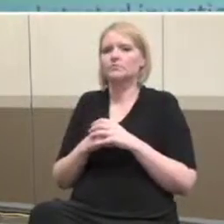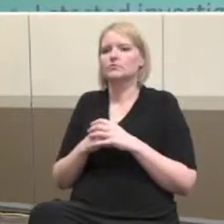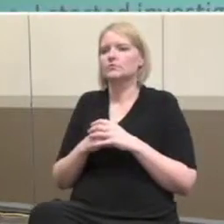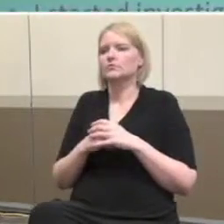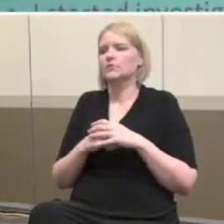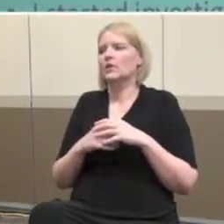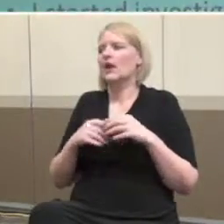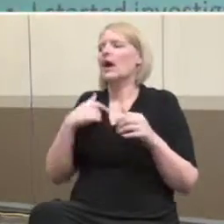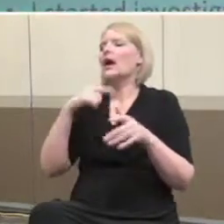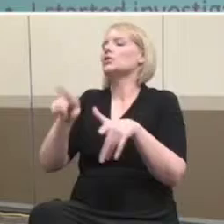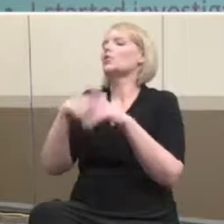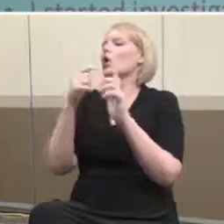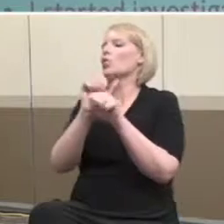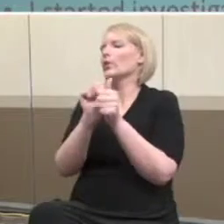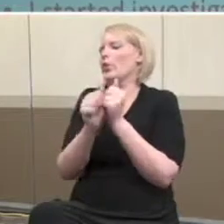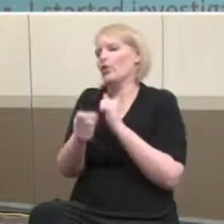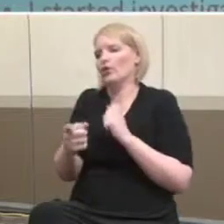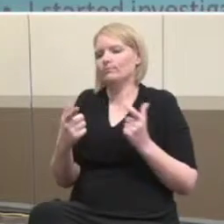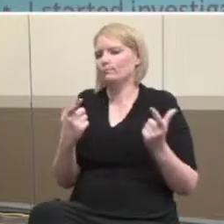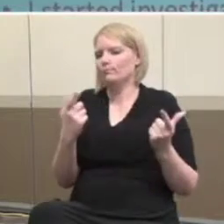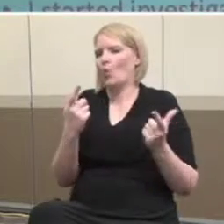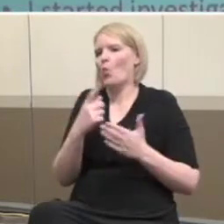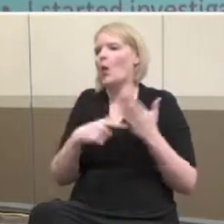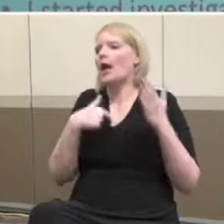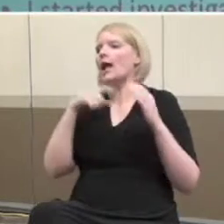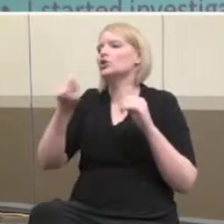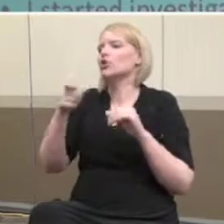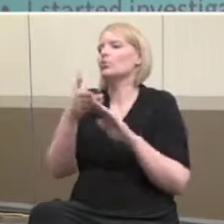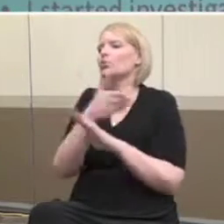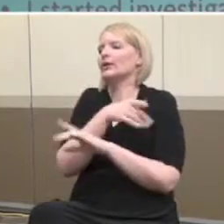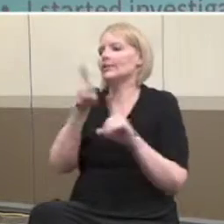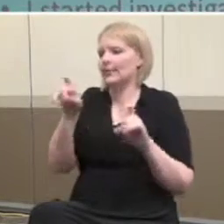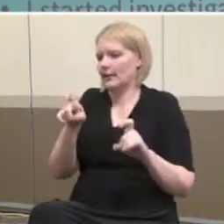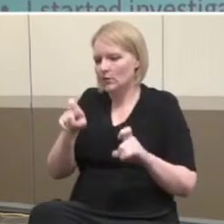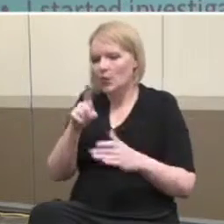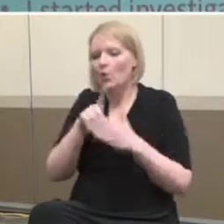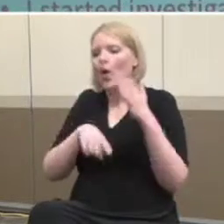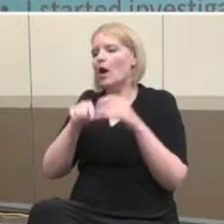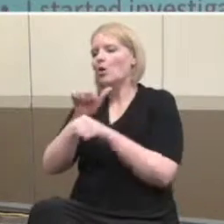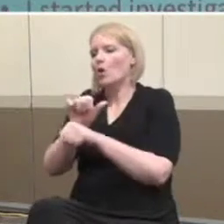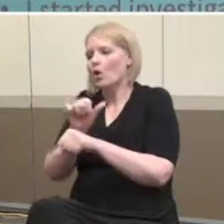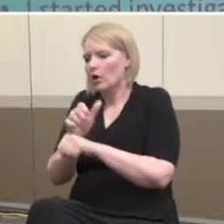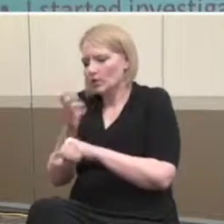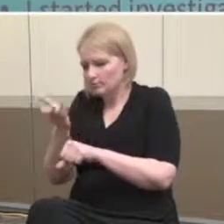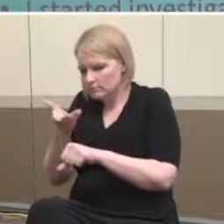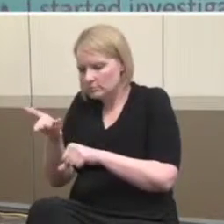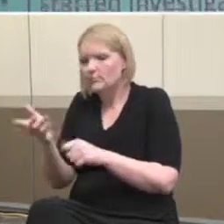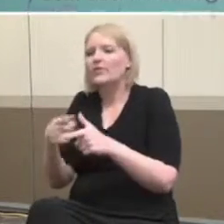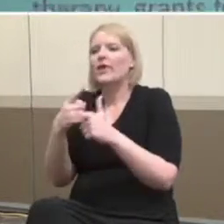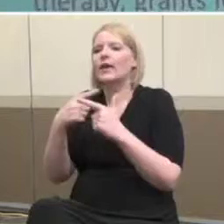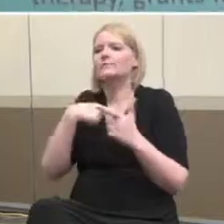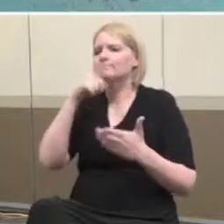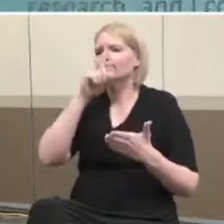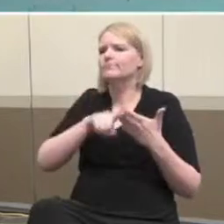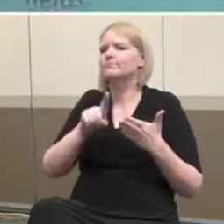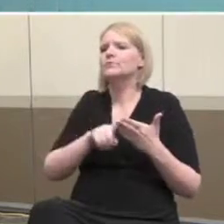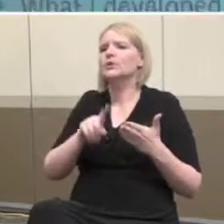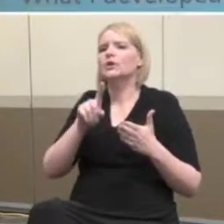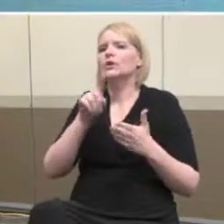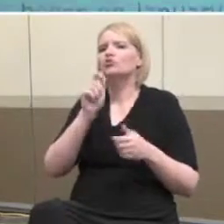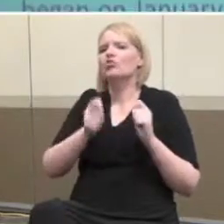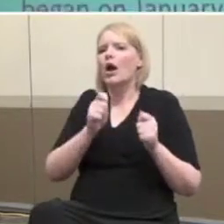I started working with her about what should I at least pre-test? What should we be working on? And I started looking into the drum circle